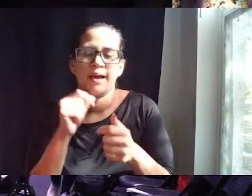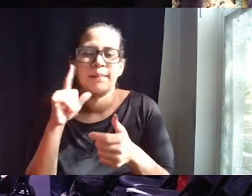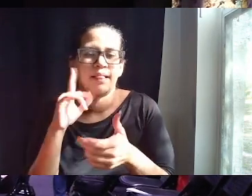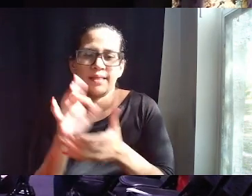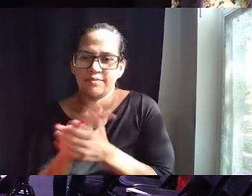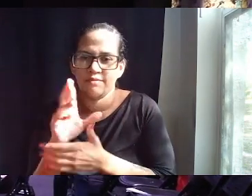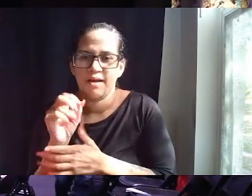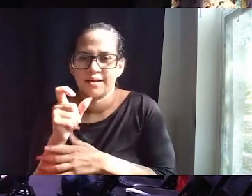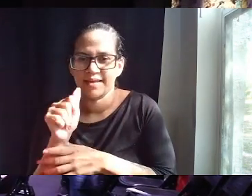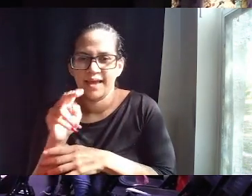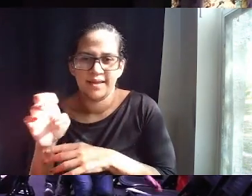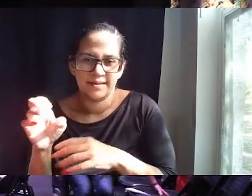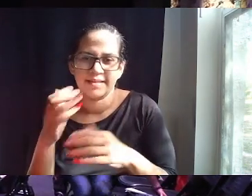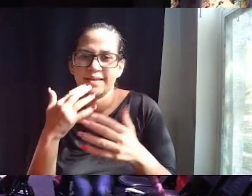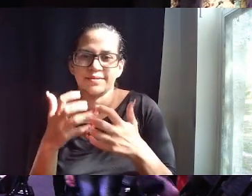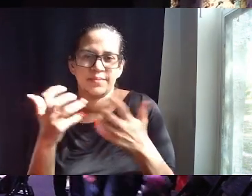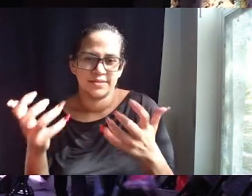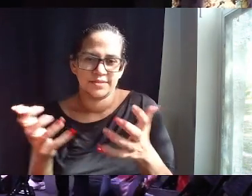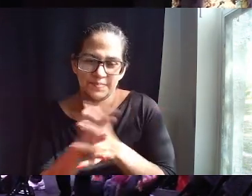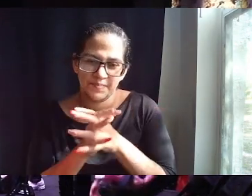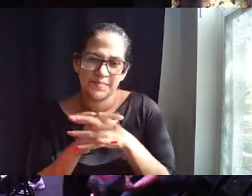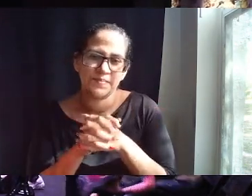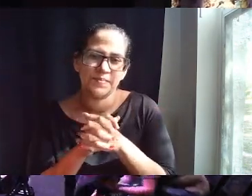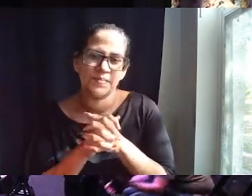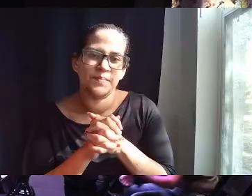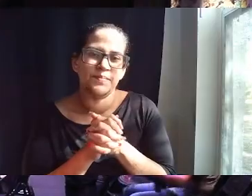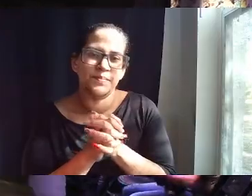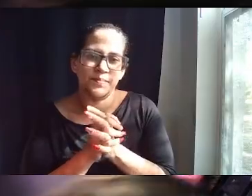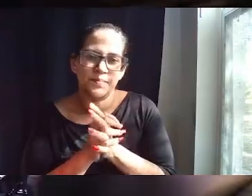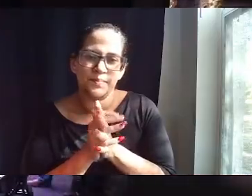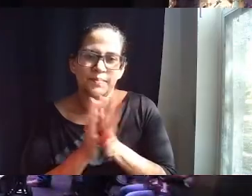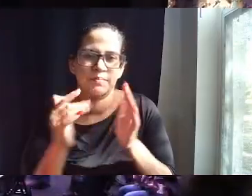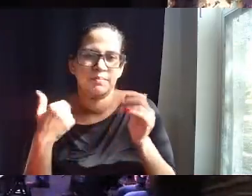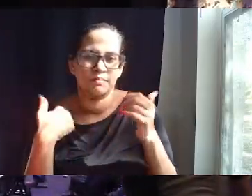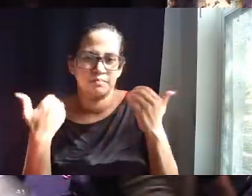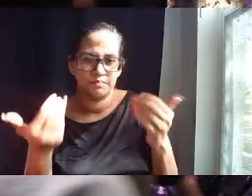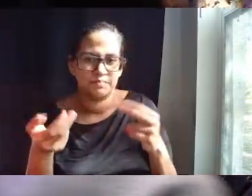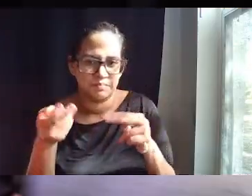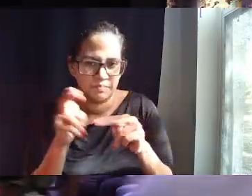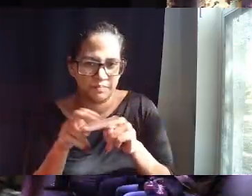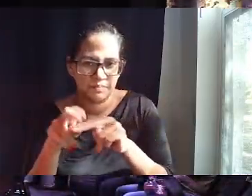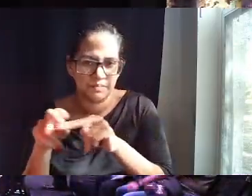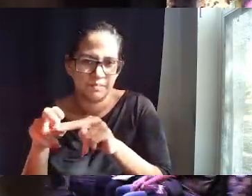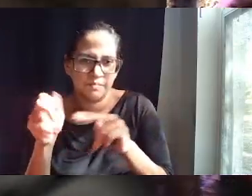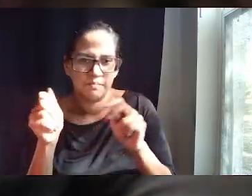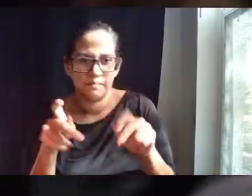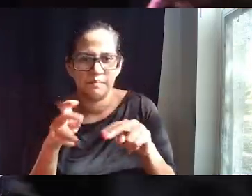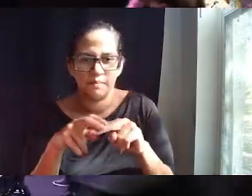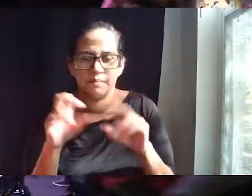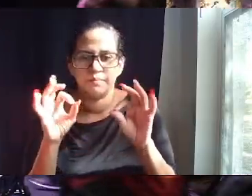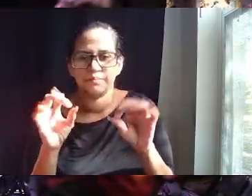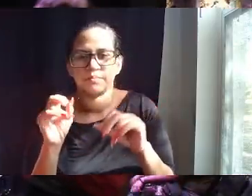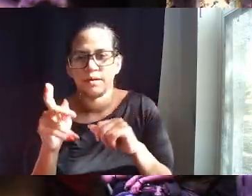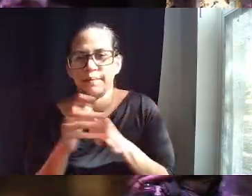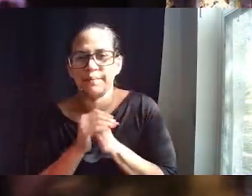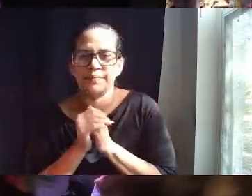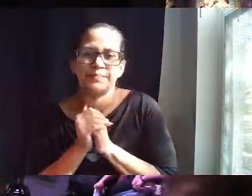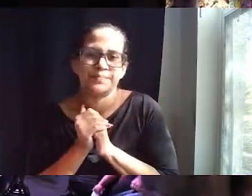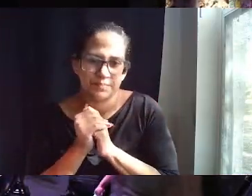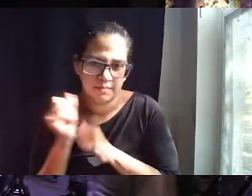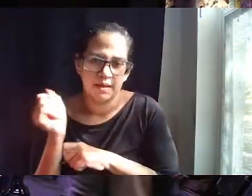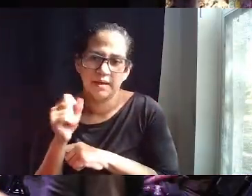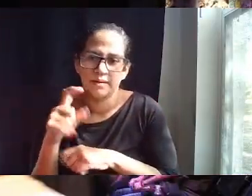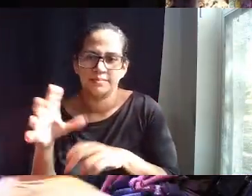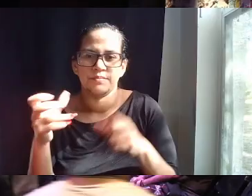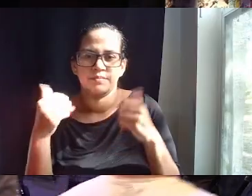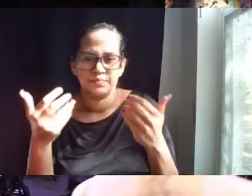much. Can we sit? We can sit back down? All right. We can sit back down, right? Yeah. Everybody take a seat. Checkity